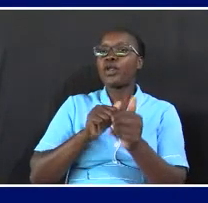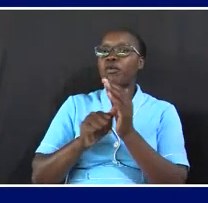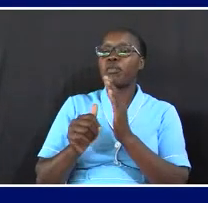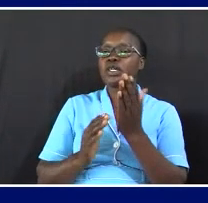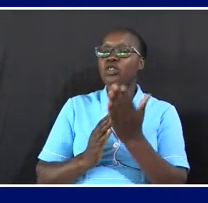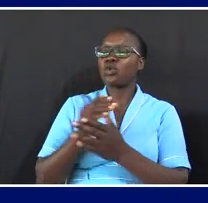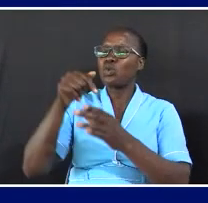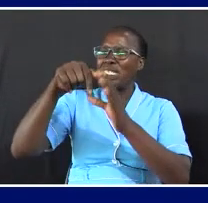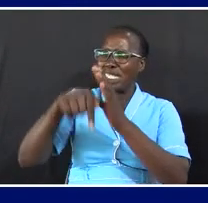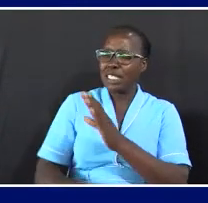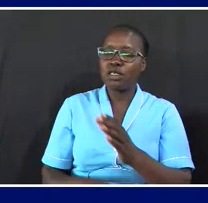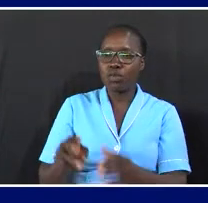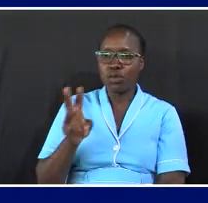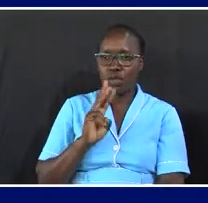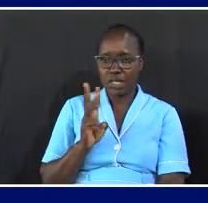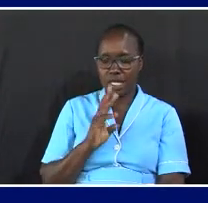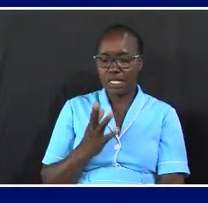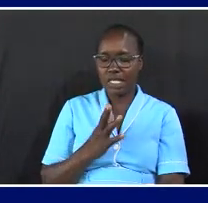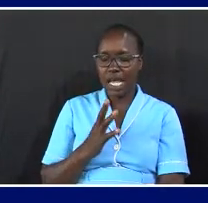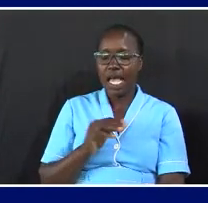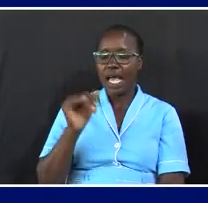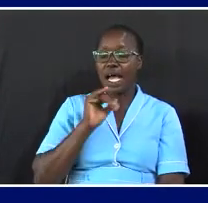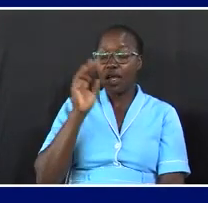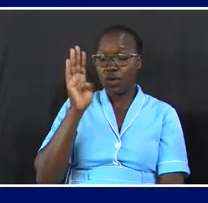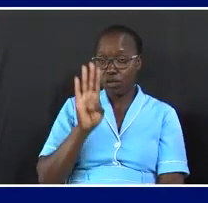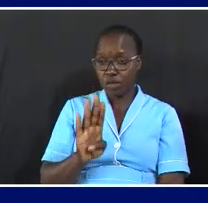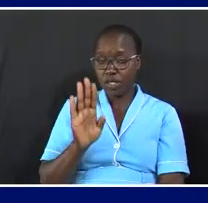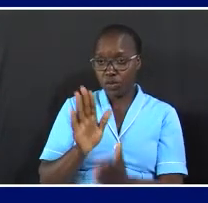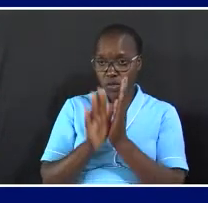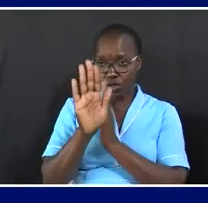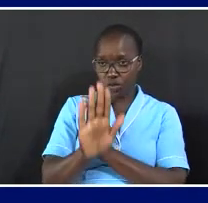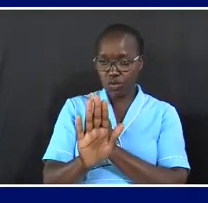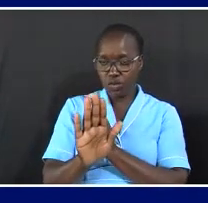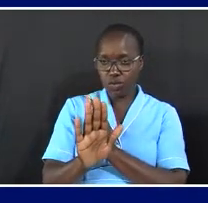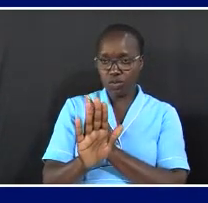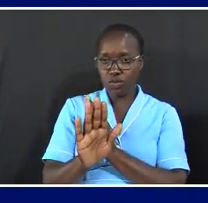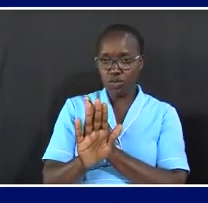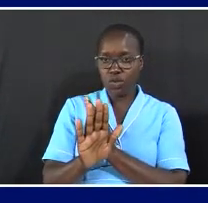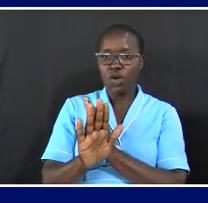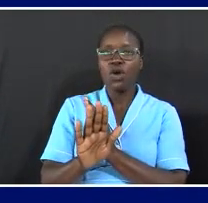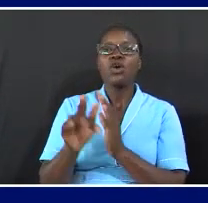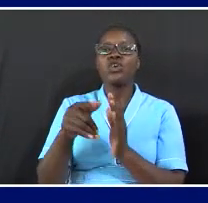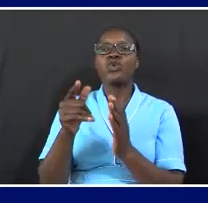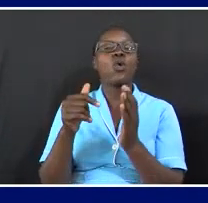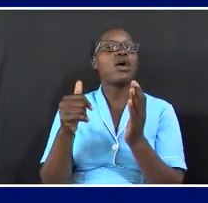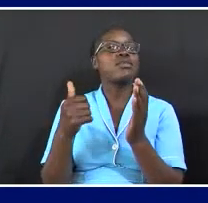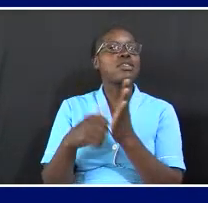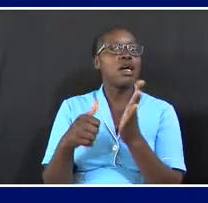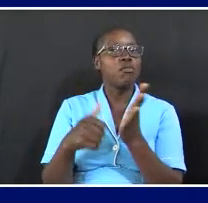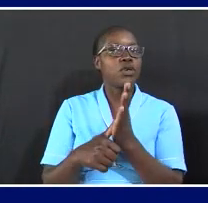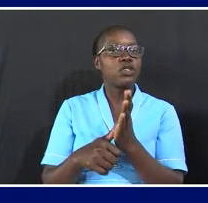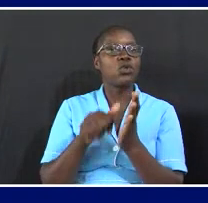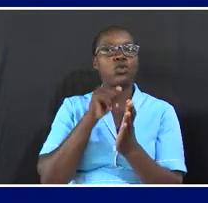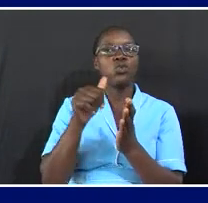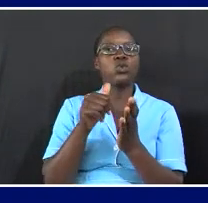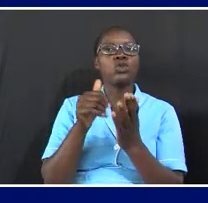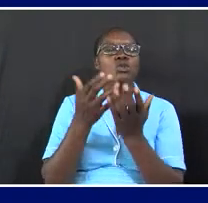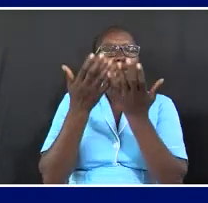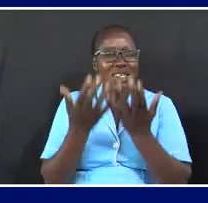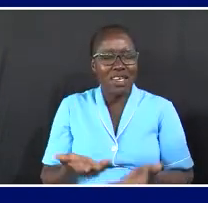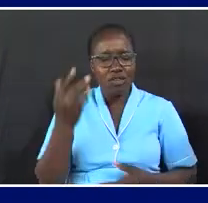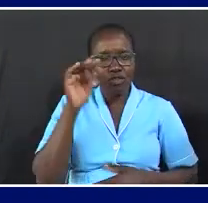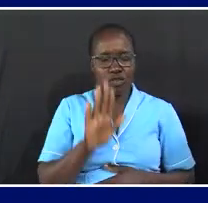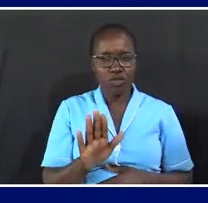through deep waters, I will be with you. Your troubles will not overwhelm